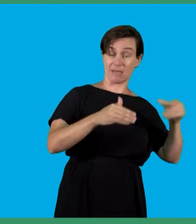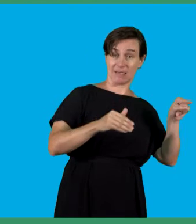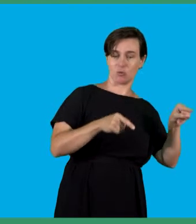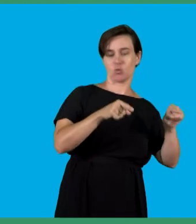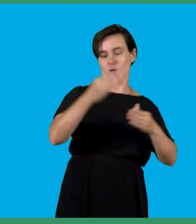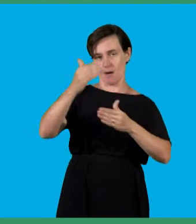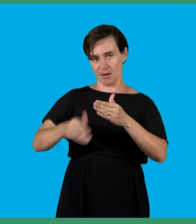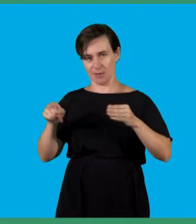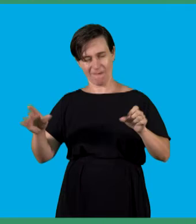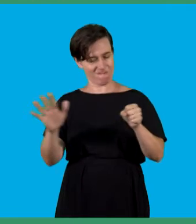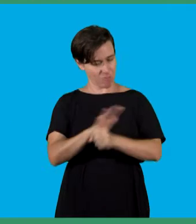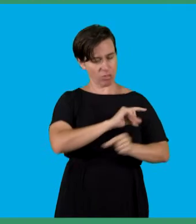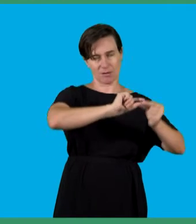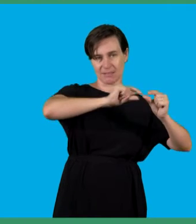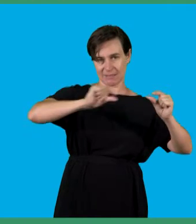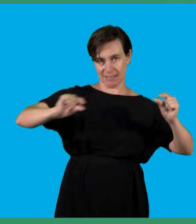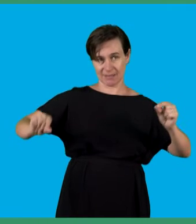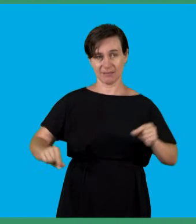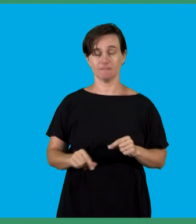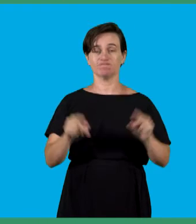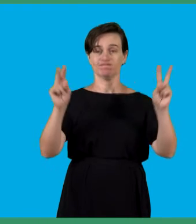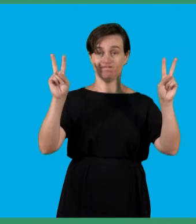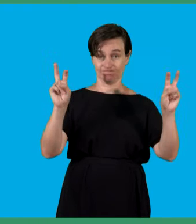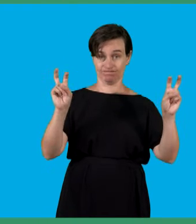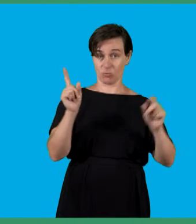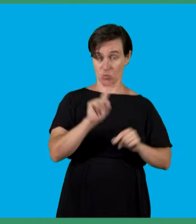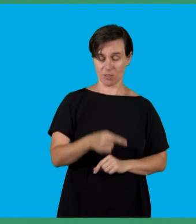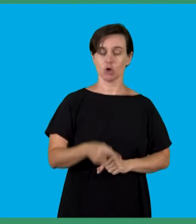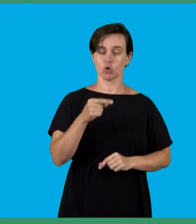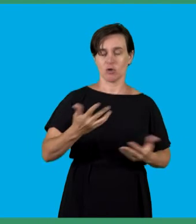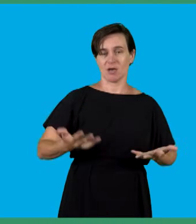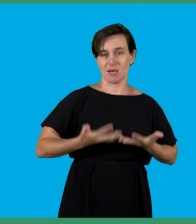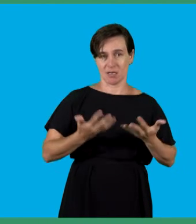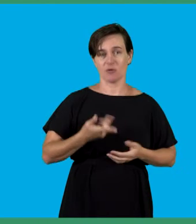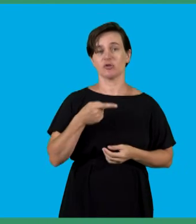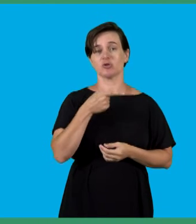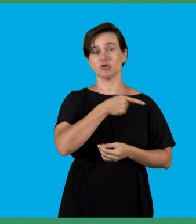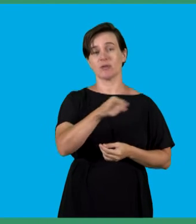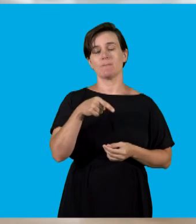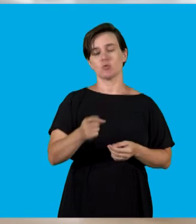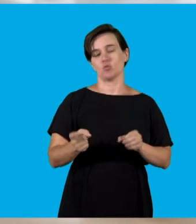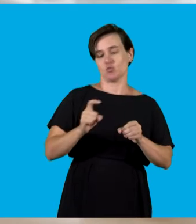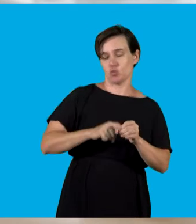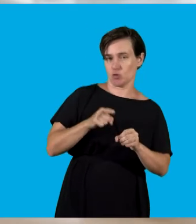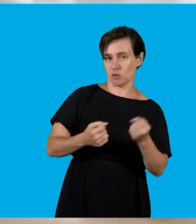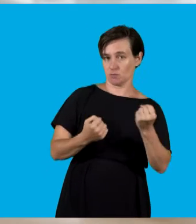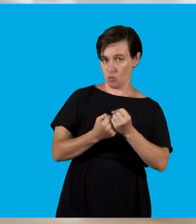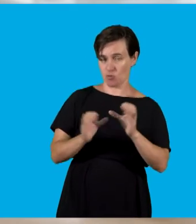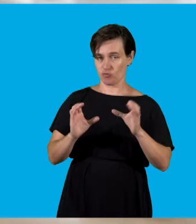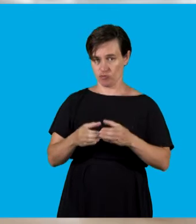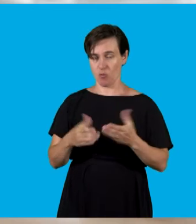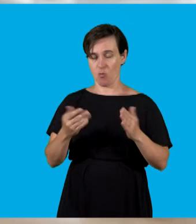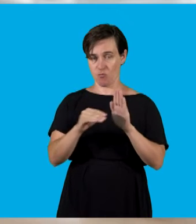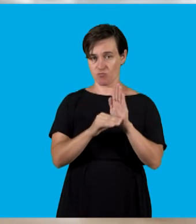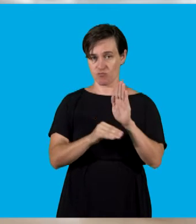end because she encourages the employees to join the support programs. Then the other one would